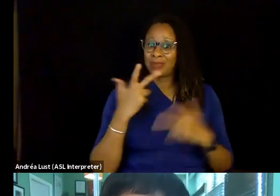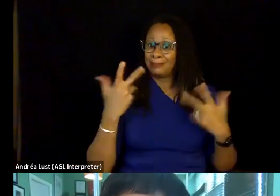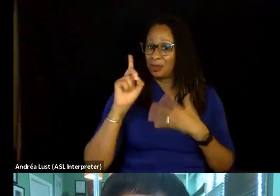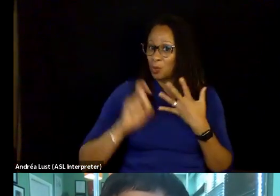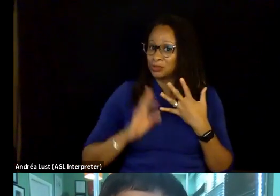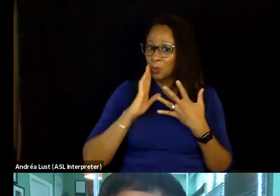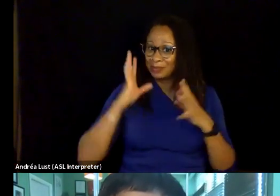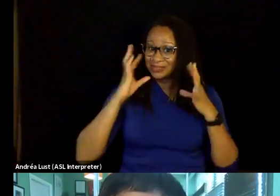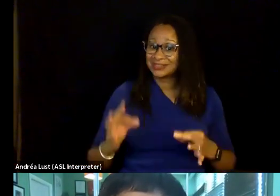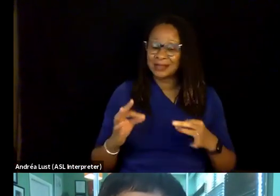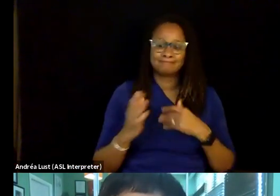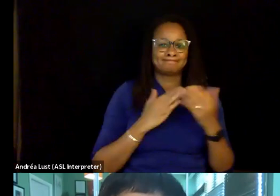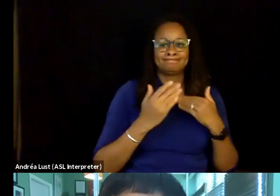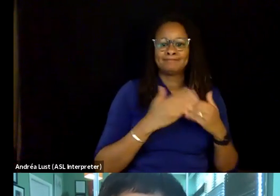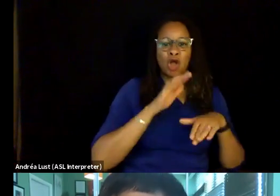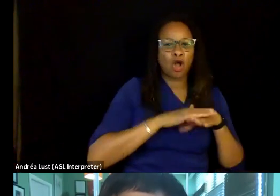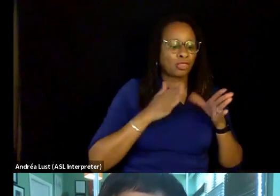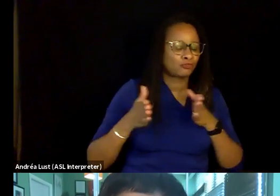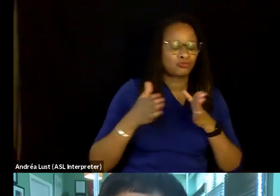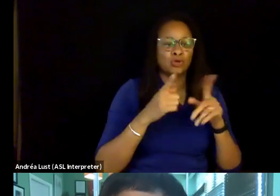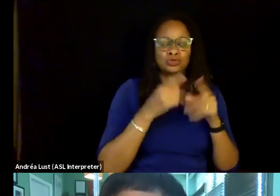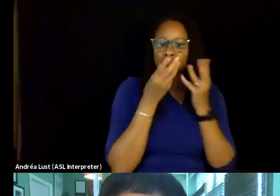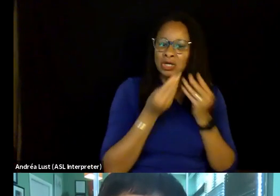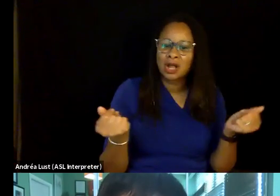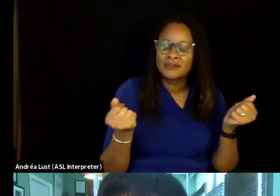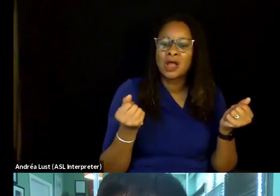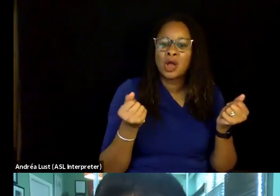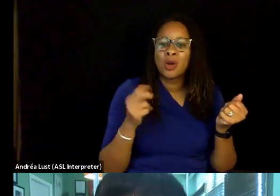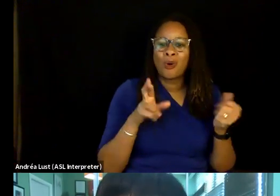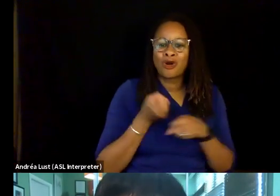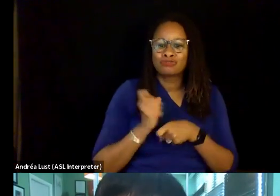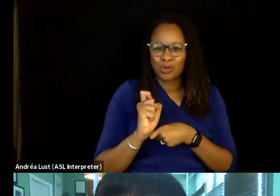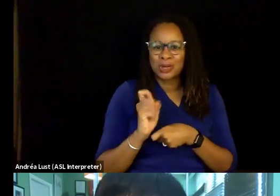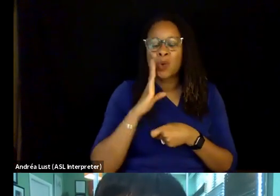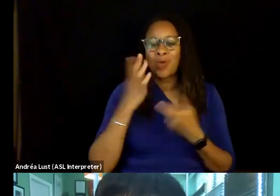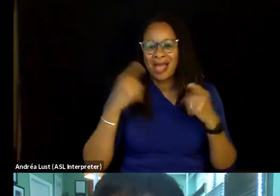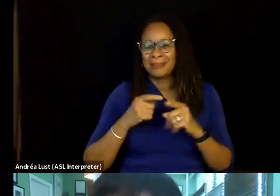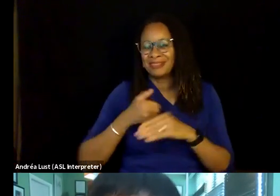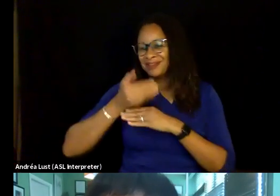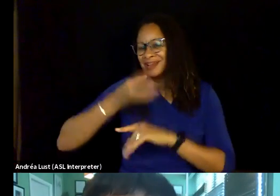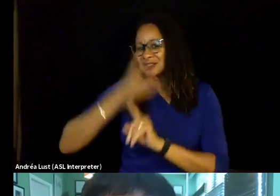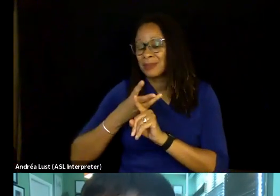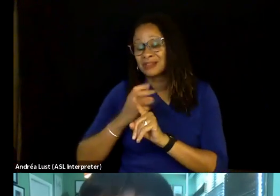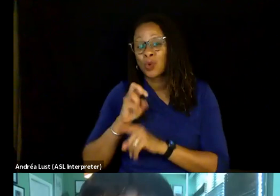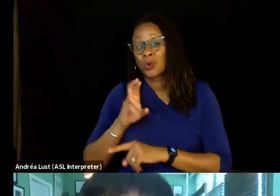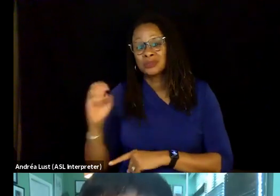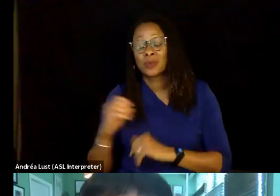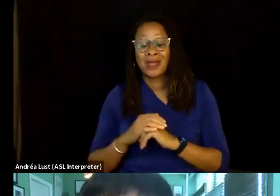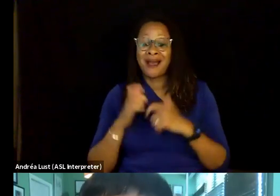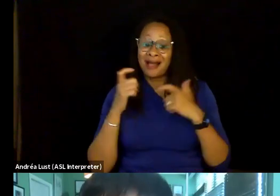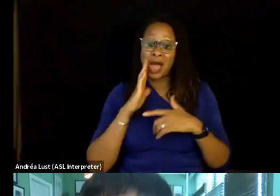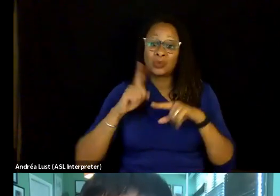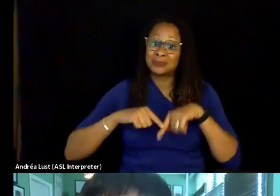think whether we're on the road to recovery or ruin will happen in the next 6 months or so. Certainly a lot will depend on the